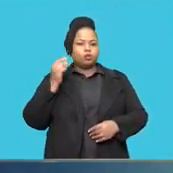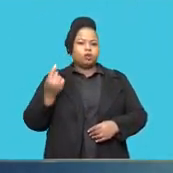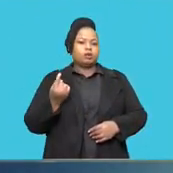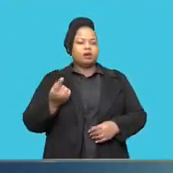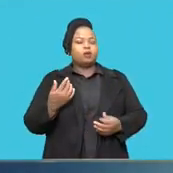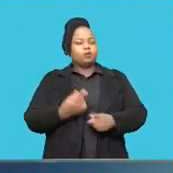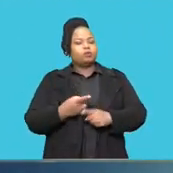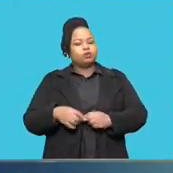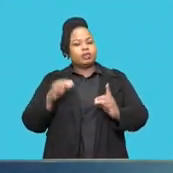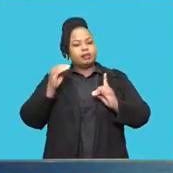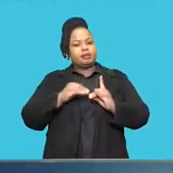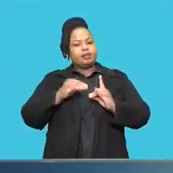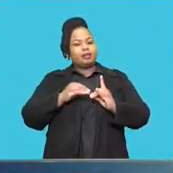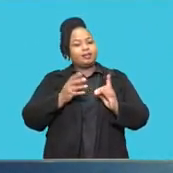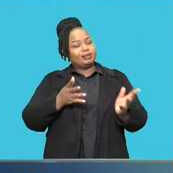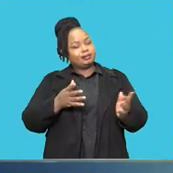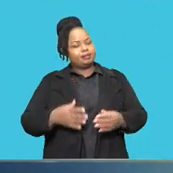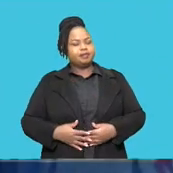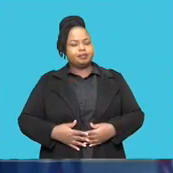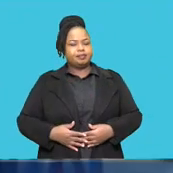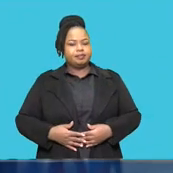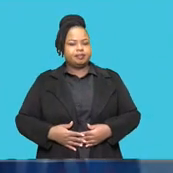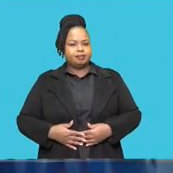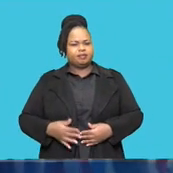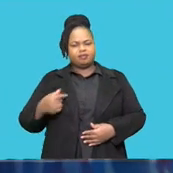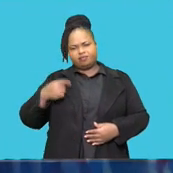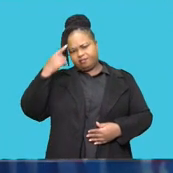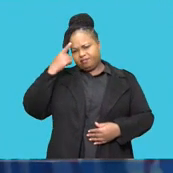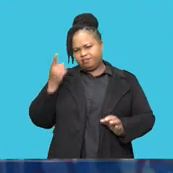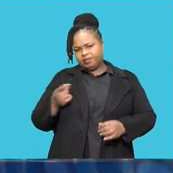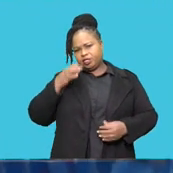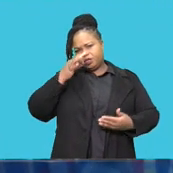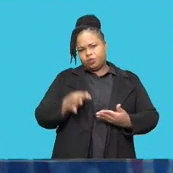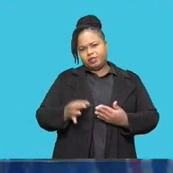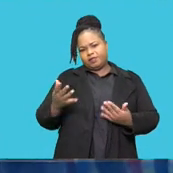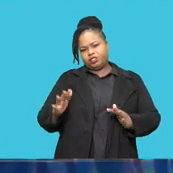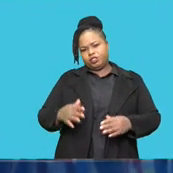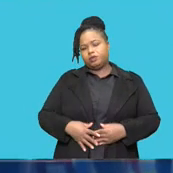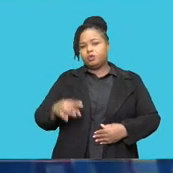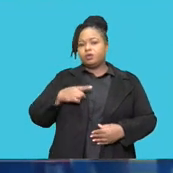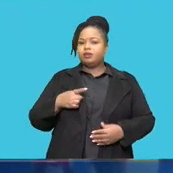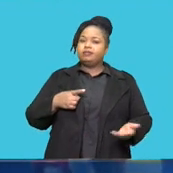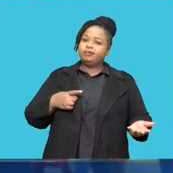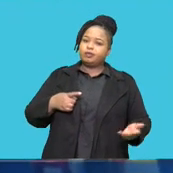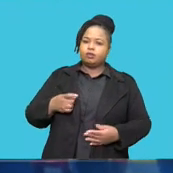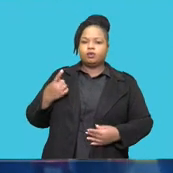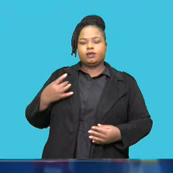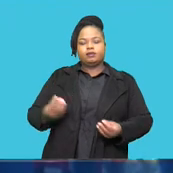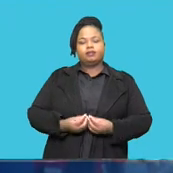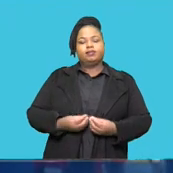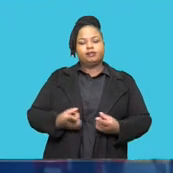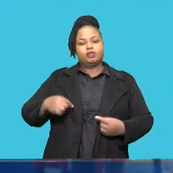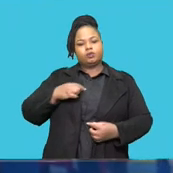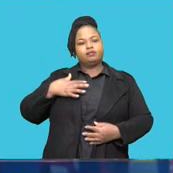thrilling penalty shootout. I think the boys have responded to the request that we have put to them. Actually, like, one of the things that we need